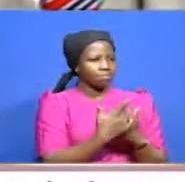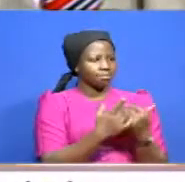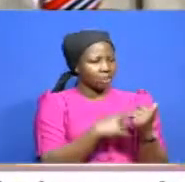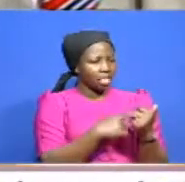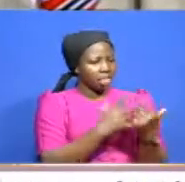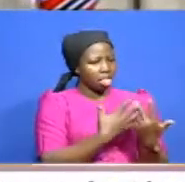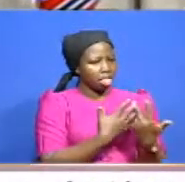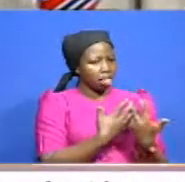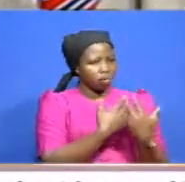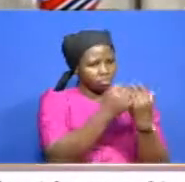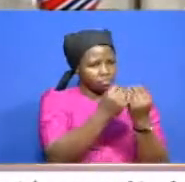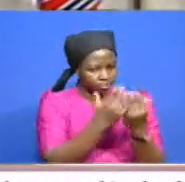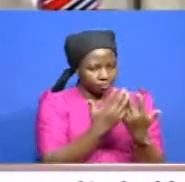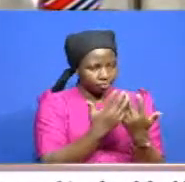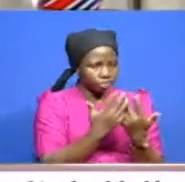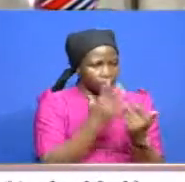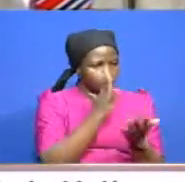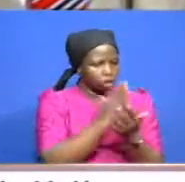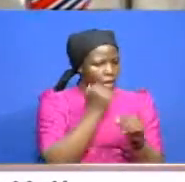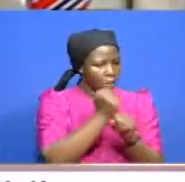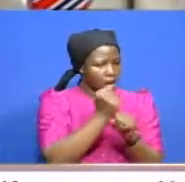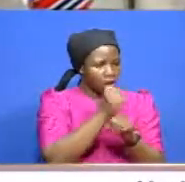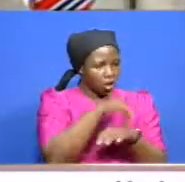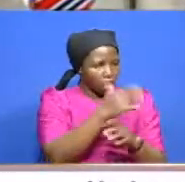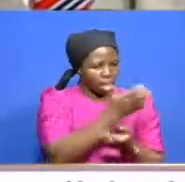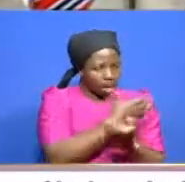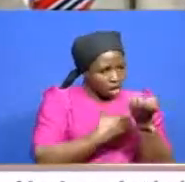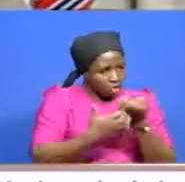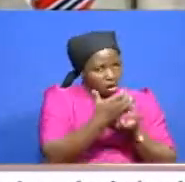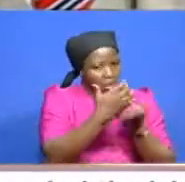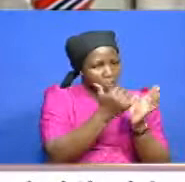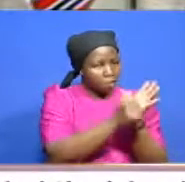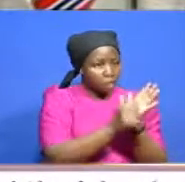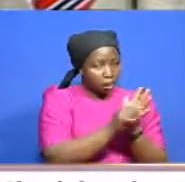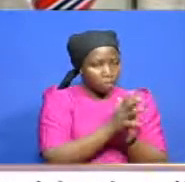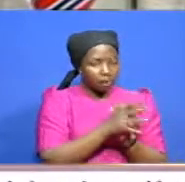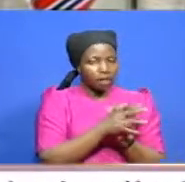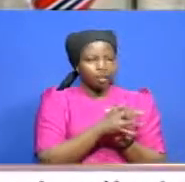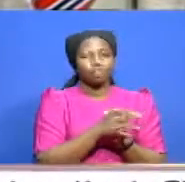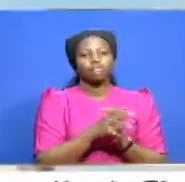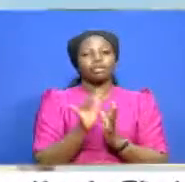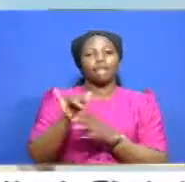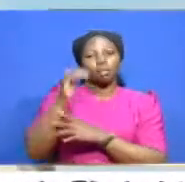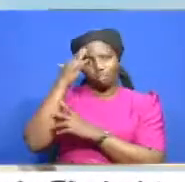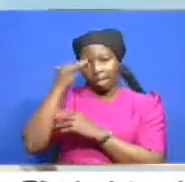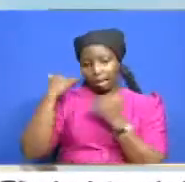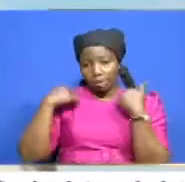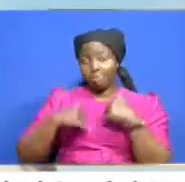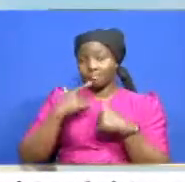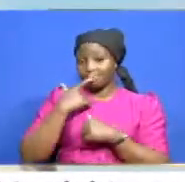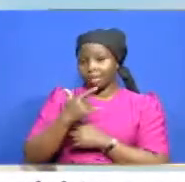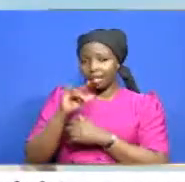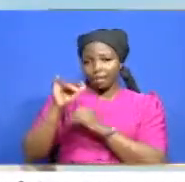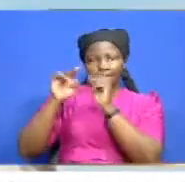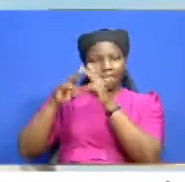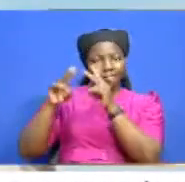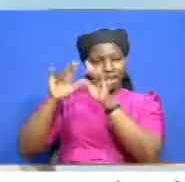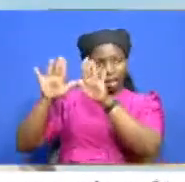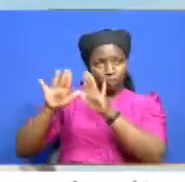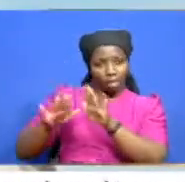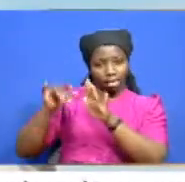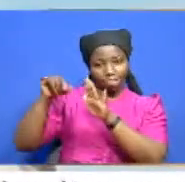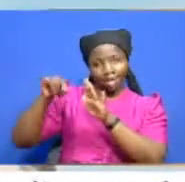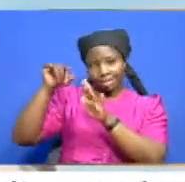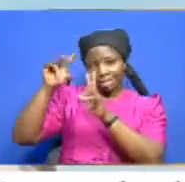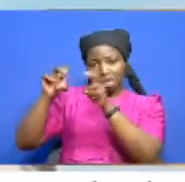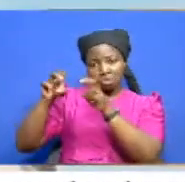that is what I'm trying to say. Mm-hmm. It is very, very important that this matter be taken over by government to